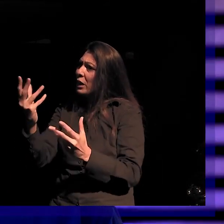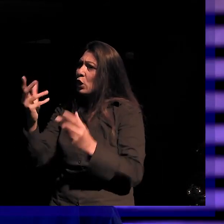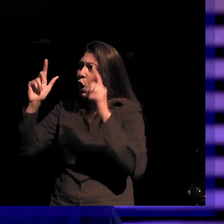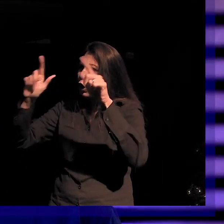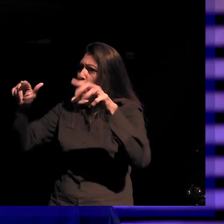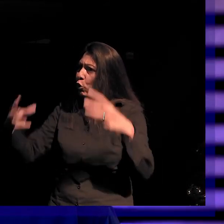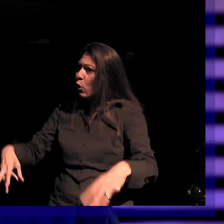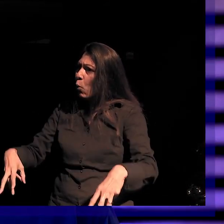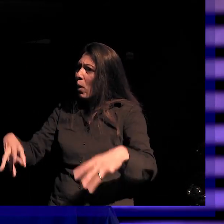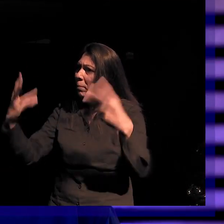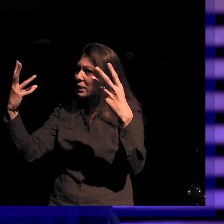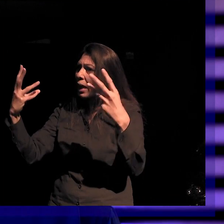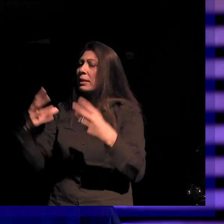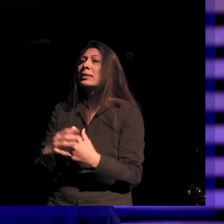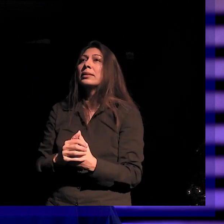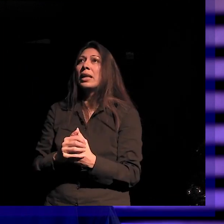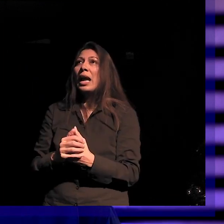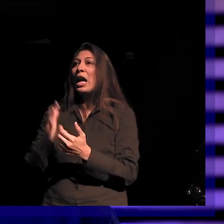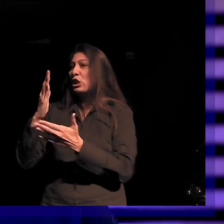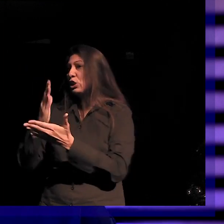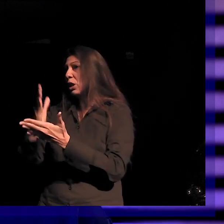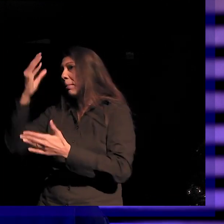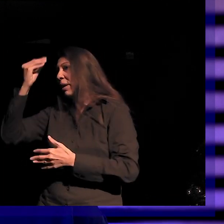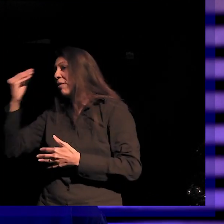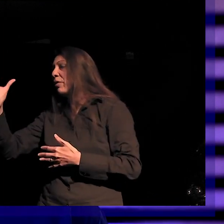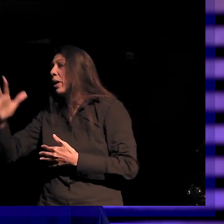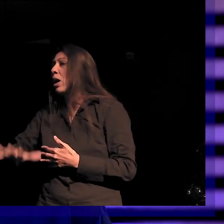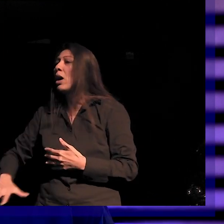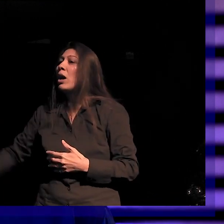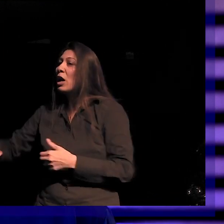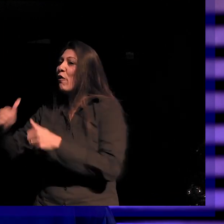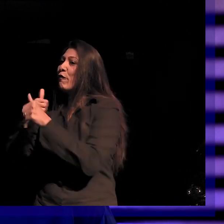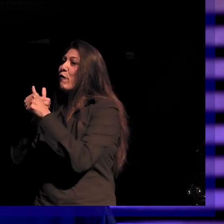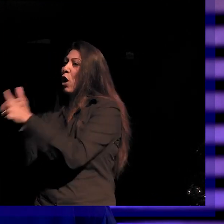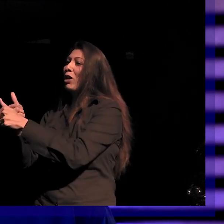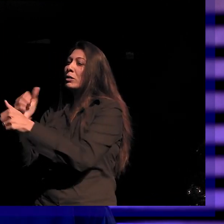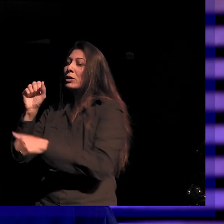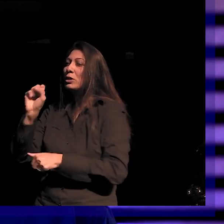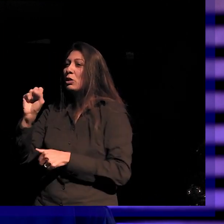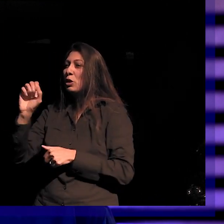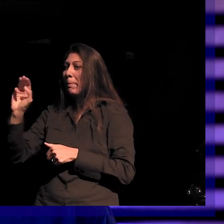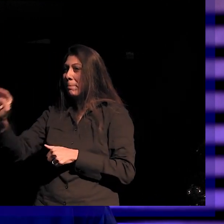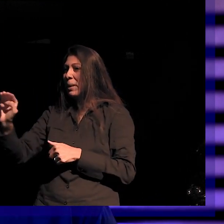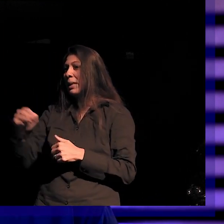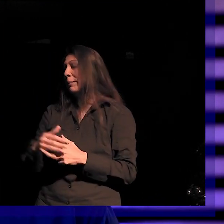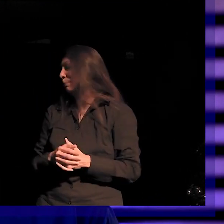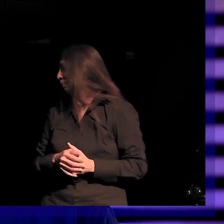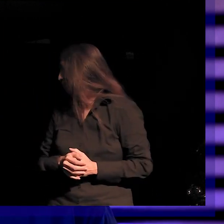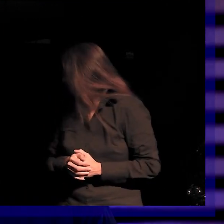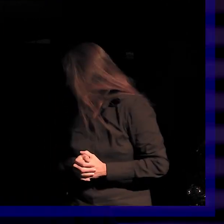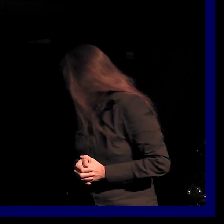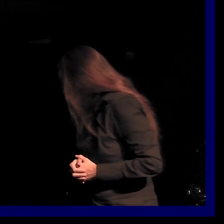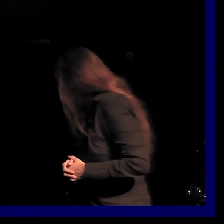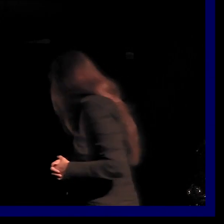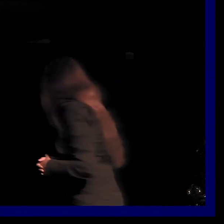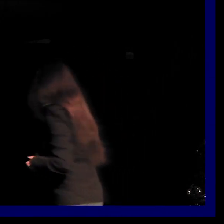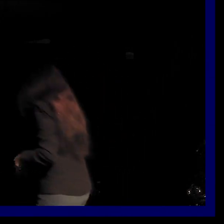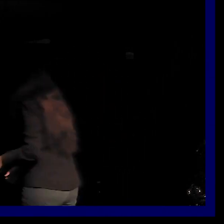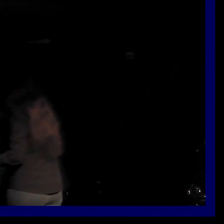see vineyardcincinnati.com, stop by any info area, or follow us on Facebook, Instagram, and YouTube.